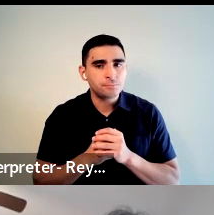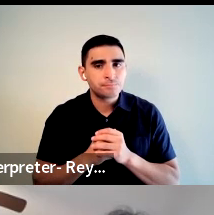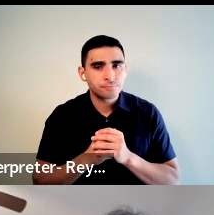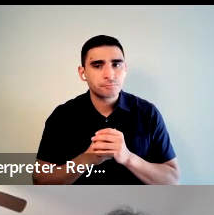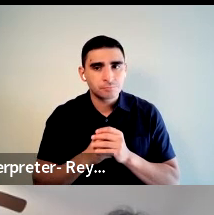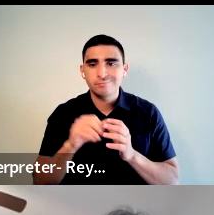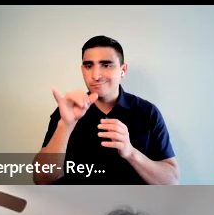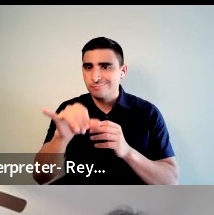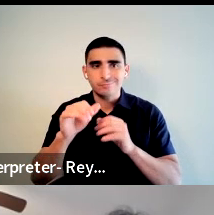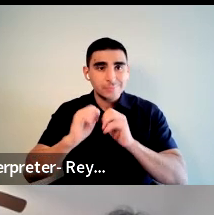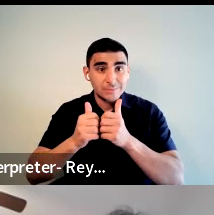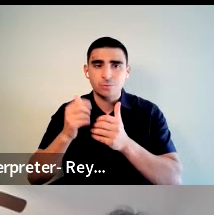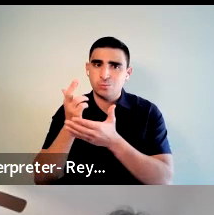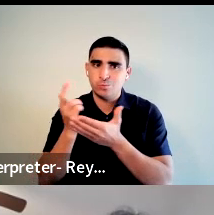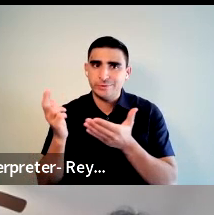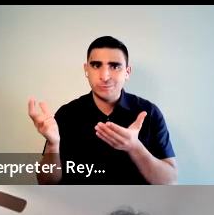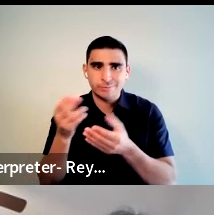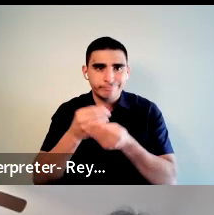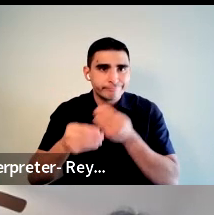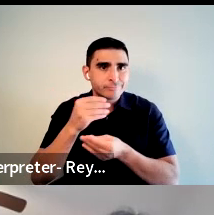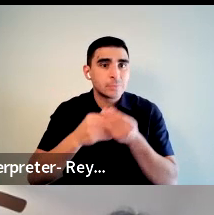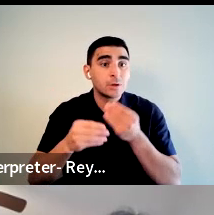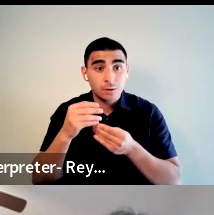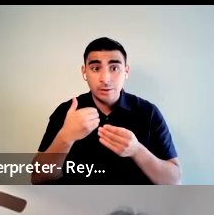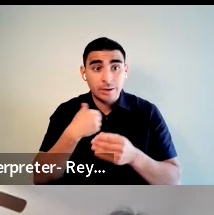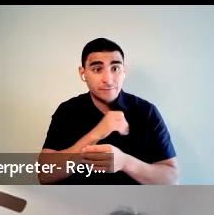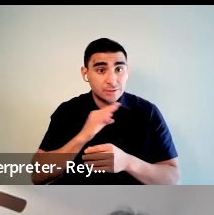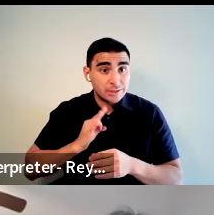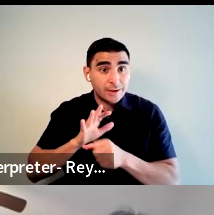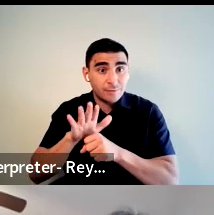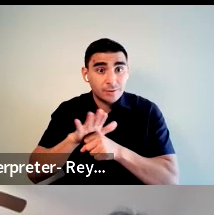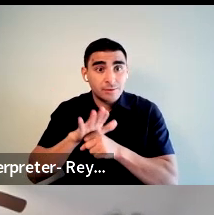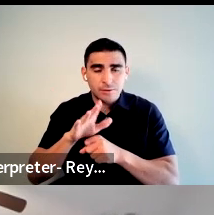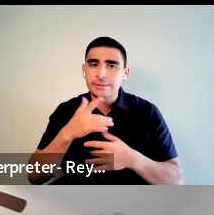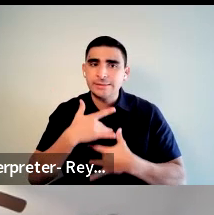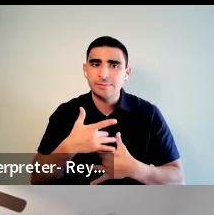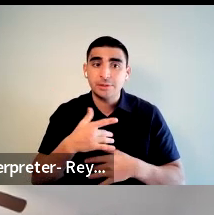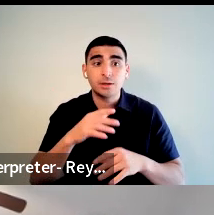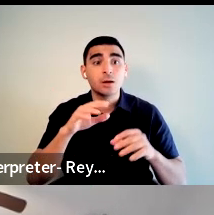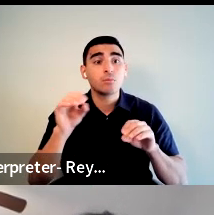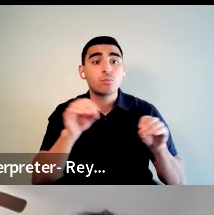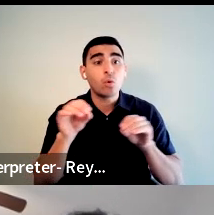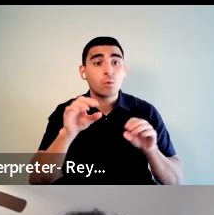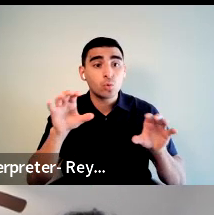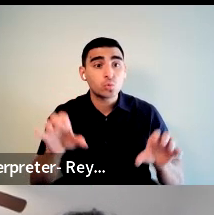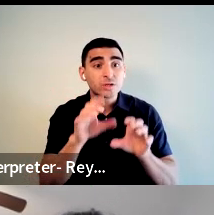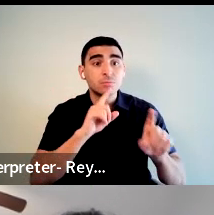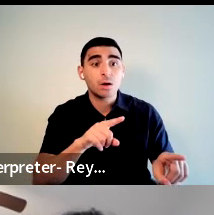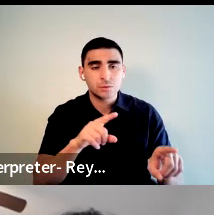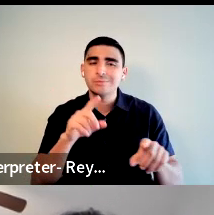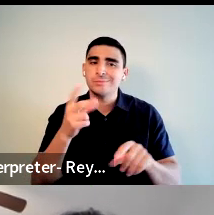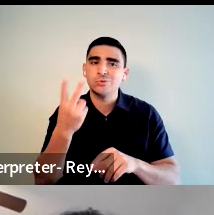of resourcing, right? And so if we have the staff, typically it requires 2 people to do a mobile response. And so some of that